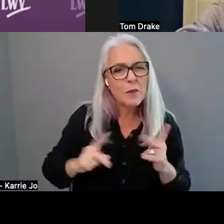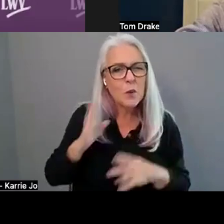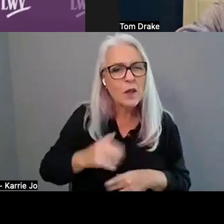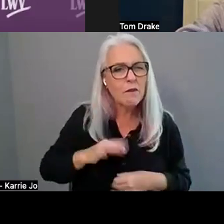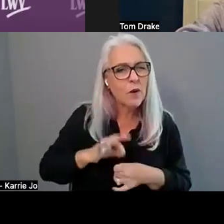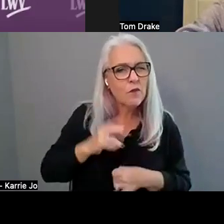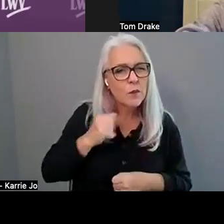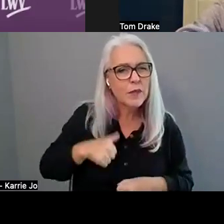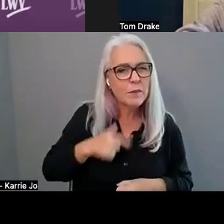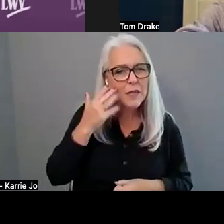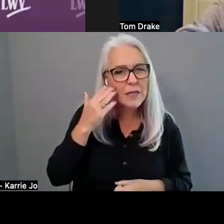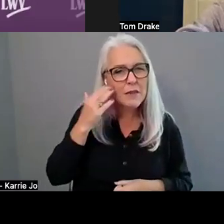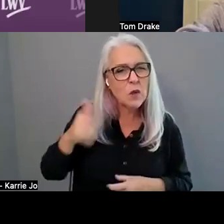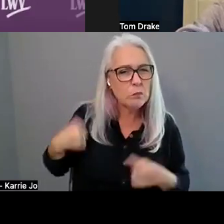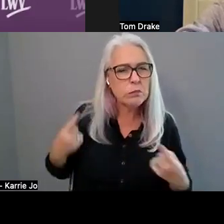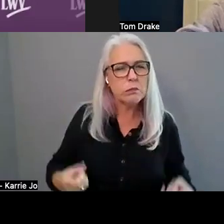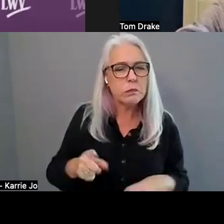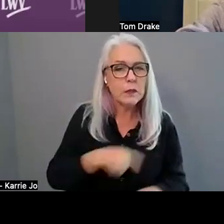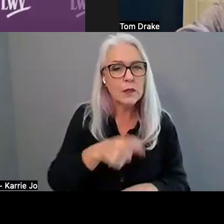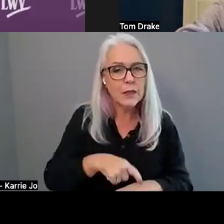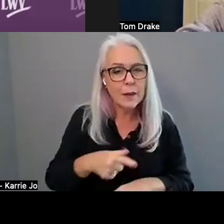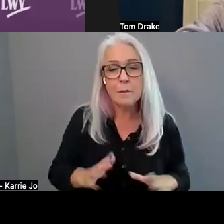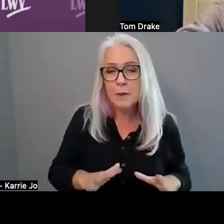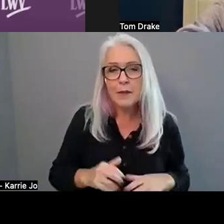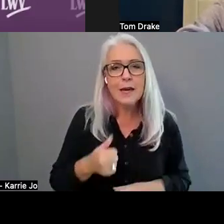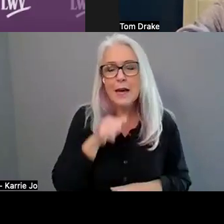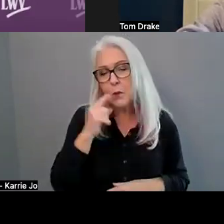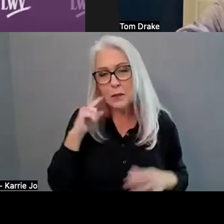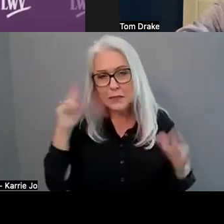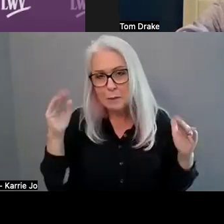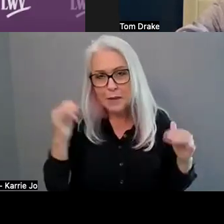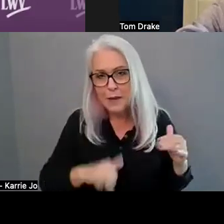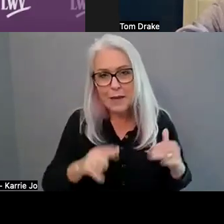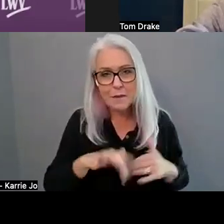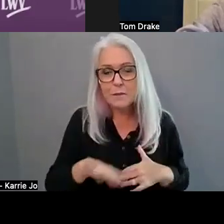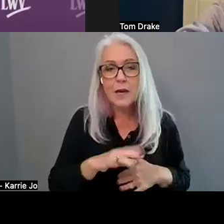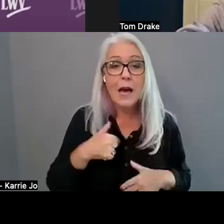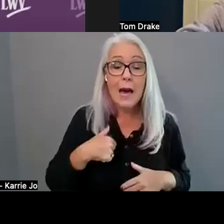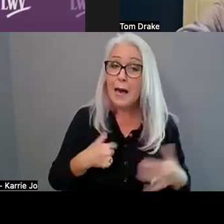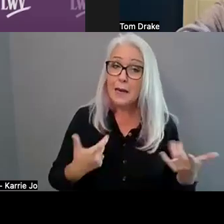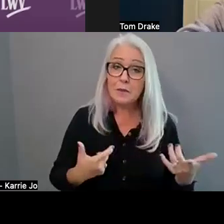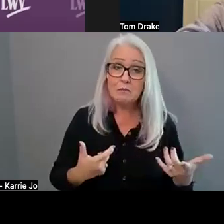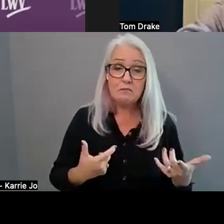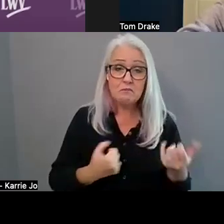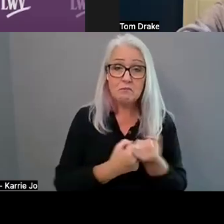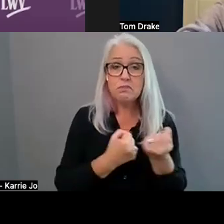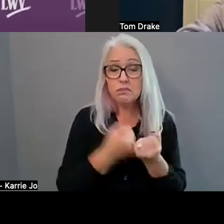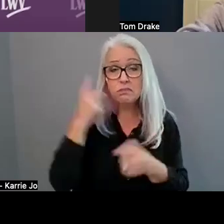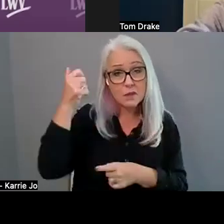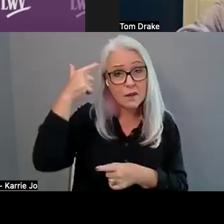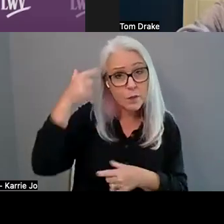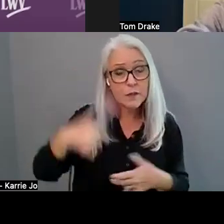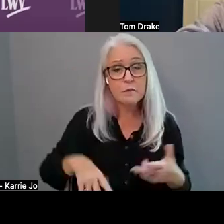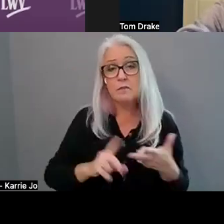don't expect that to be the record that I stand on. I stand on my record of service to government, service